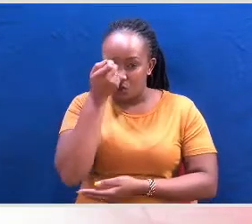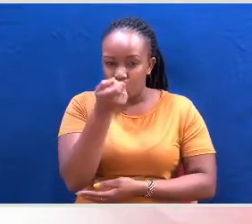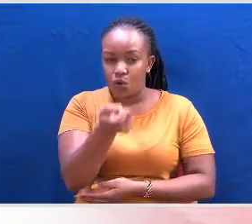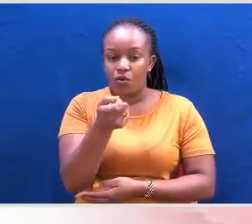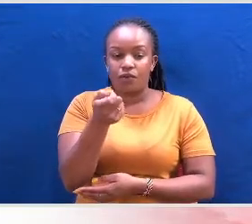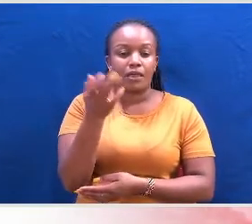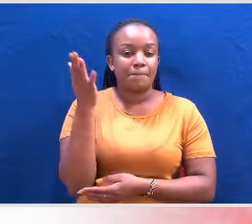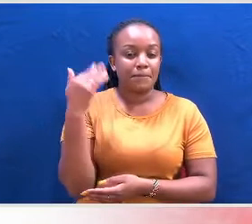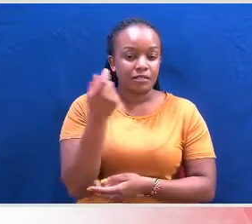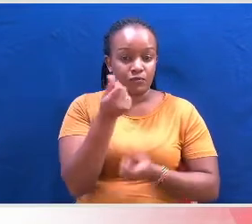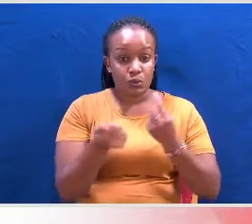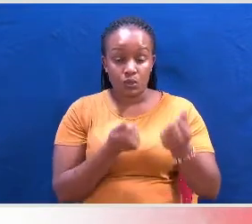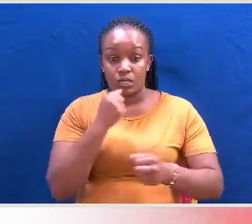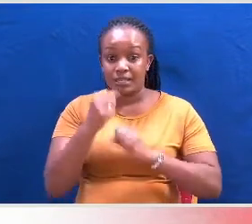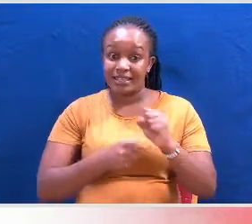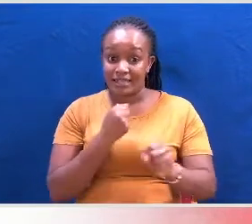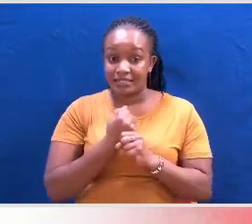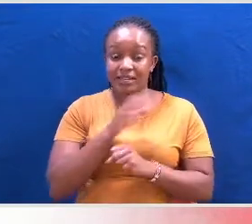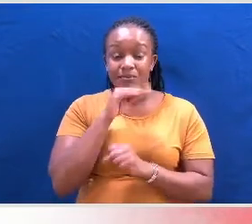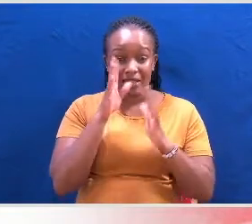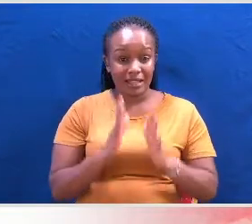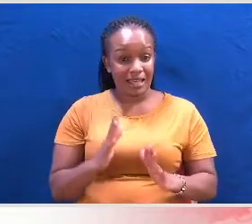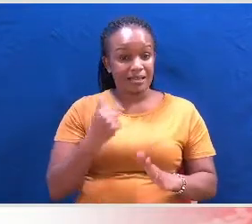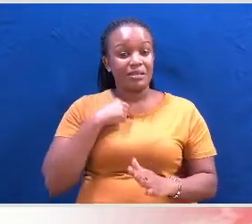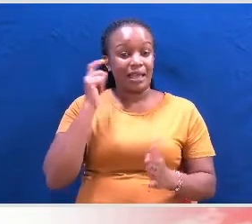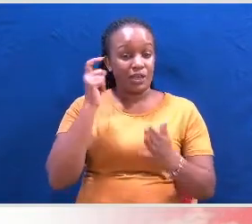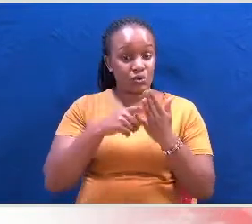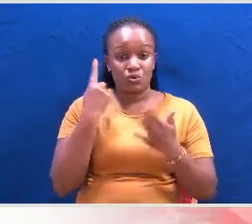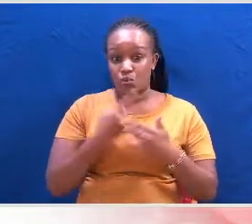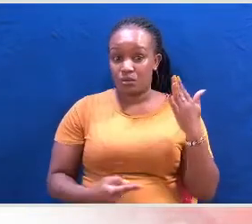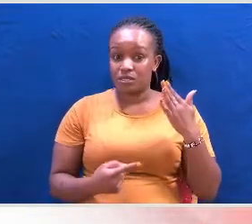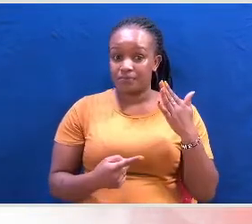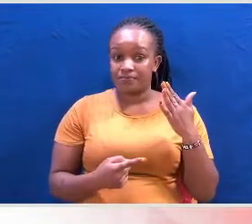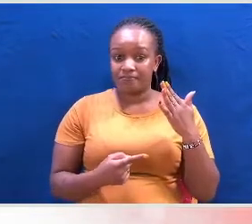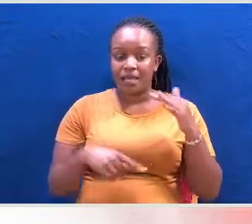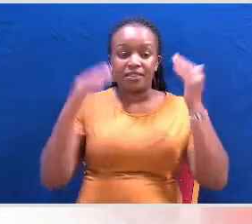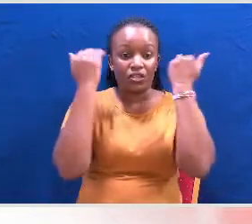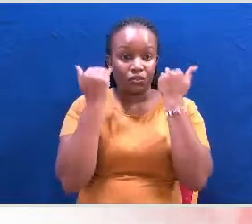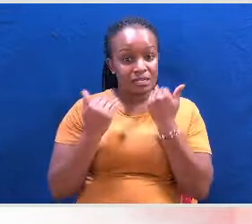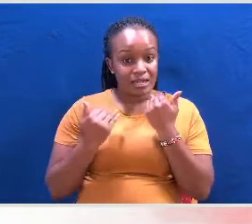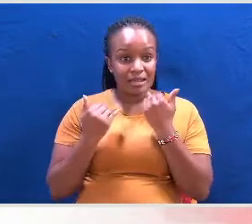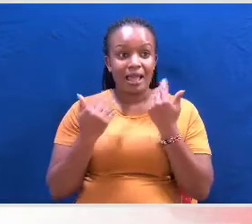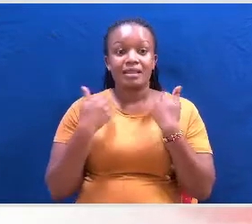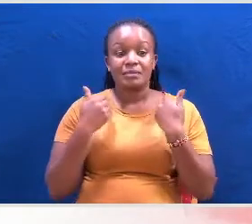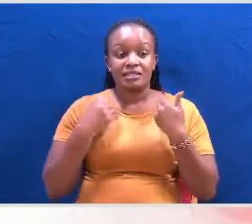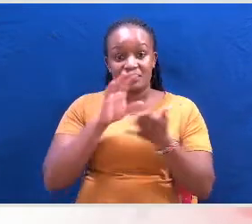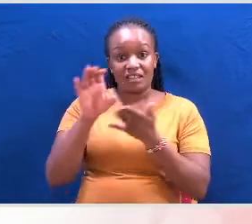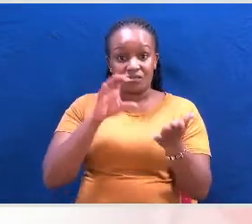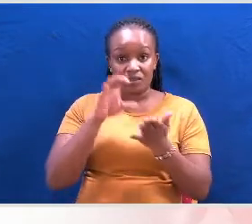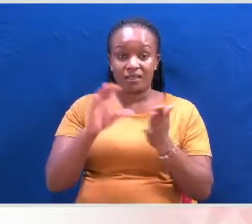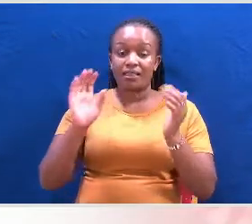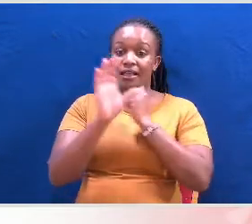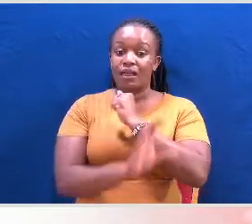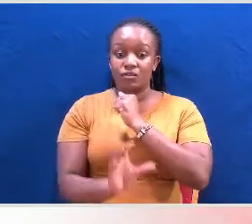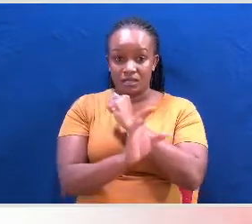several years. Mr. Speaker, I note that even though the judiciary is decentralized across the